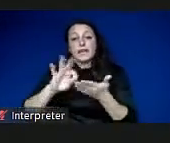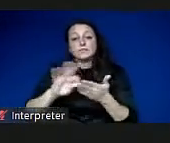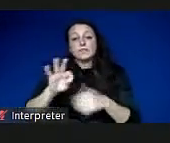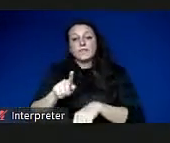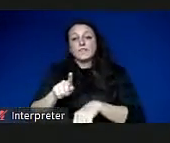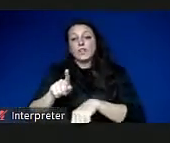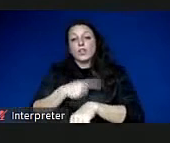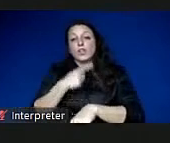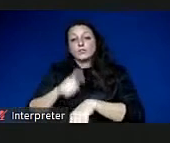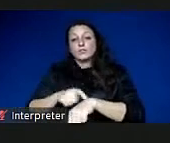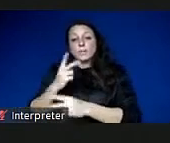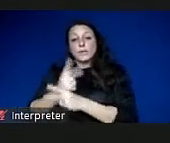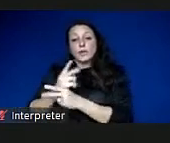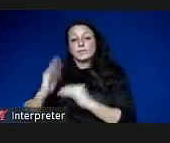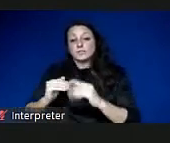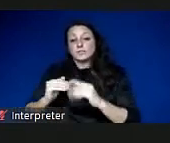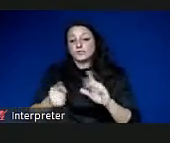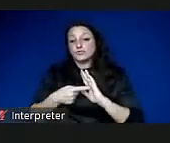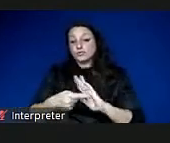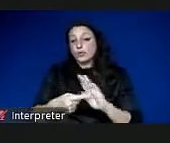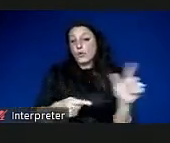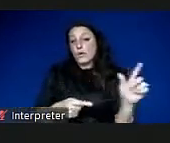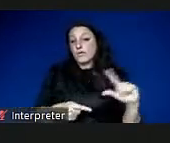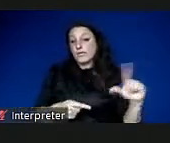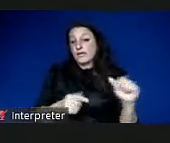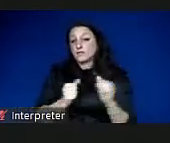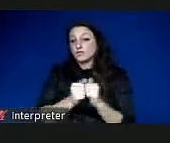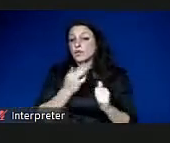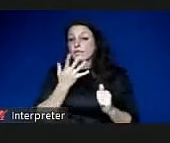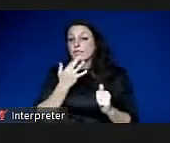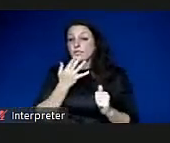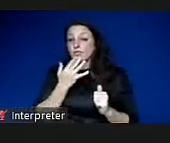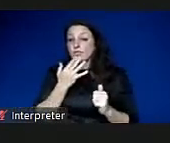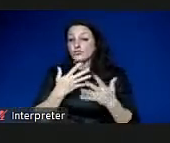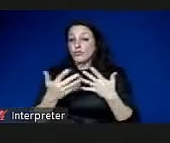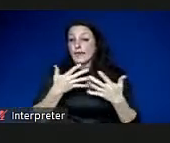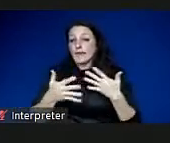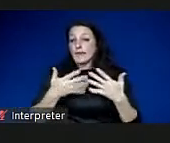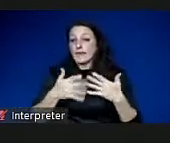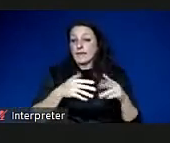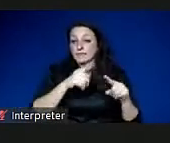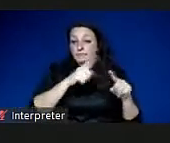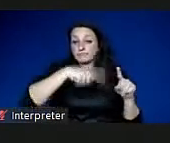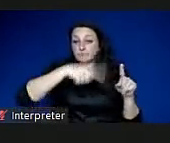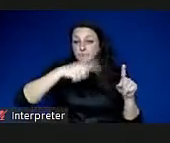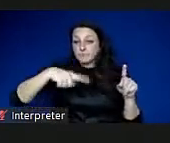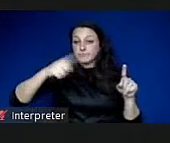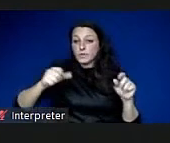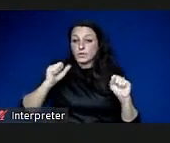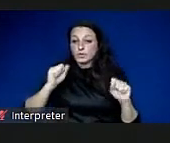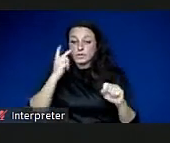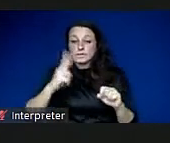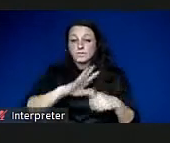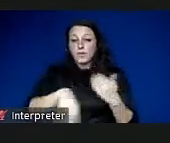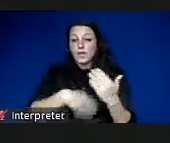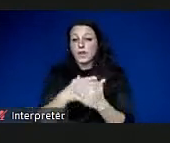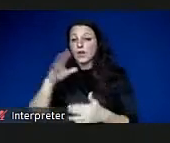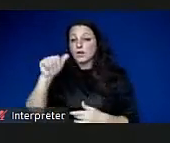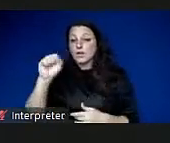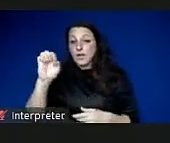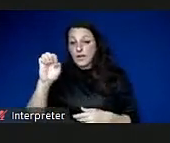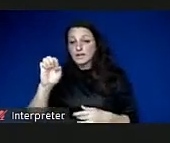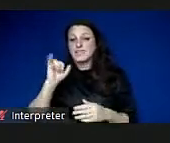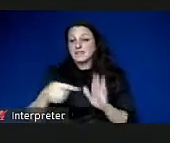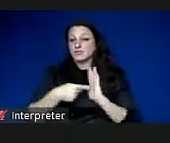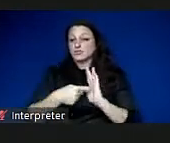the left and with gray vertical bars. So you can see that scale on the left. And then all case data are shown in red with the